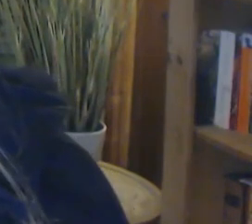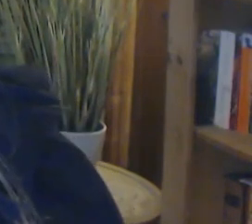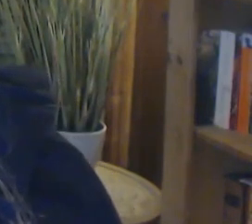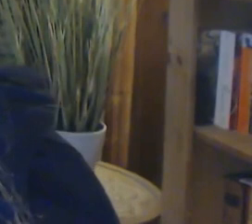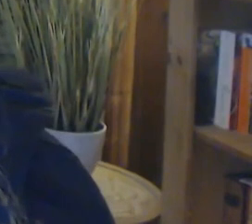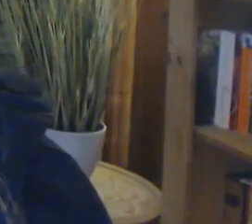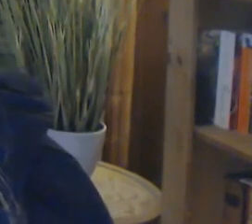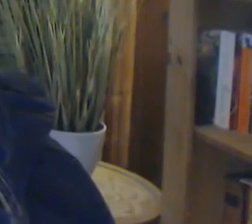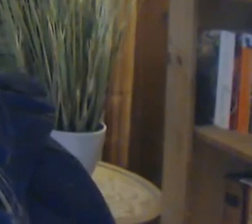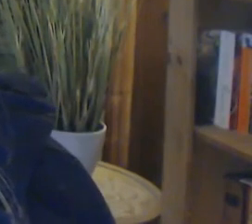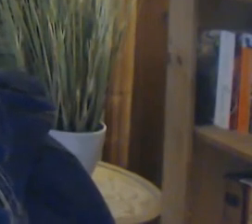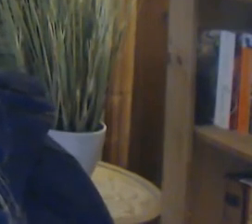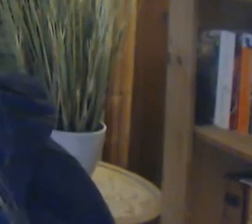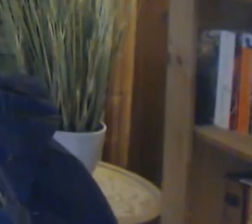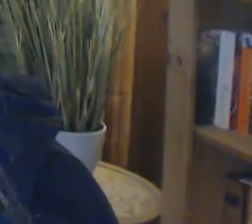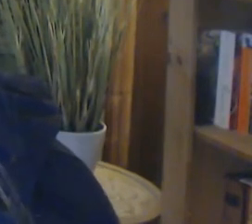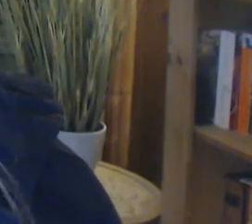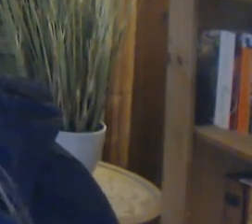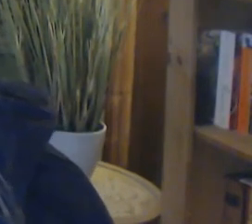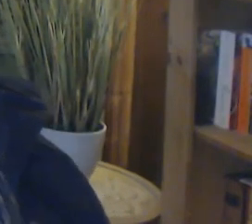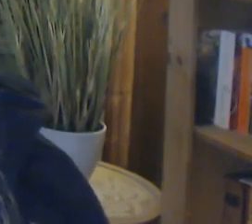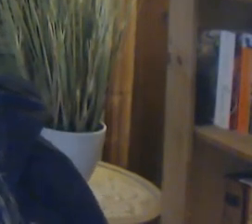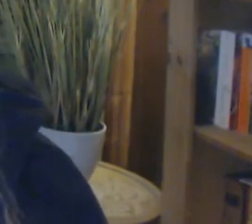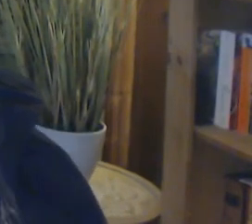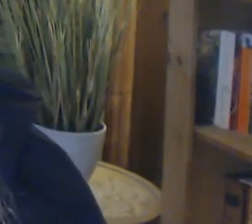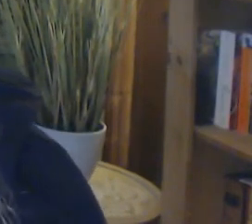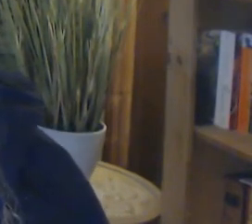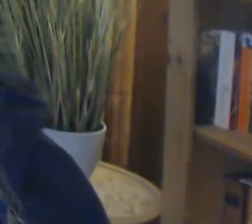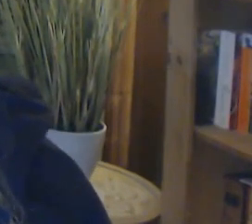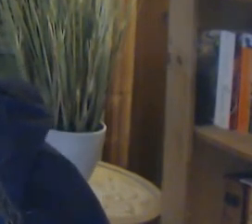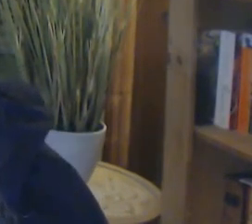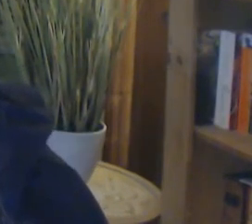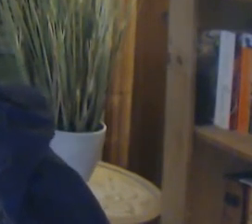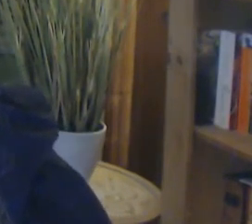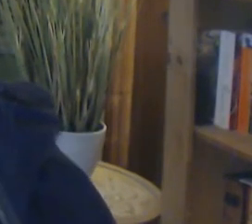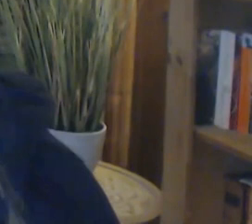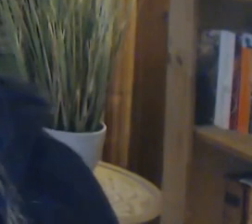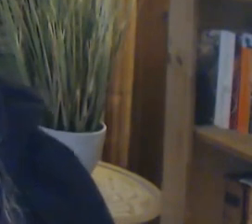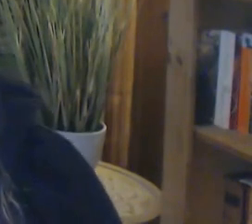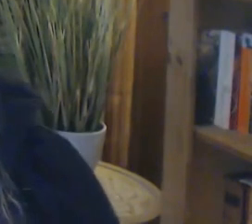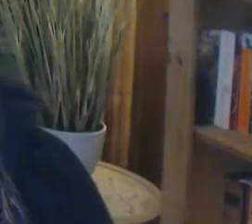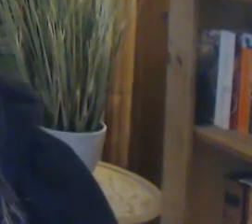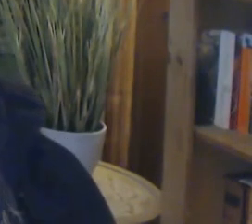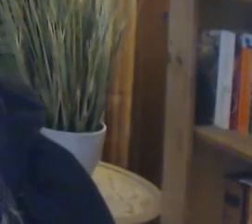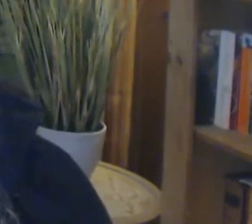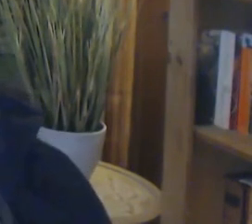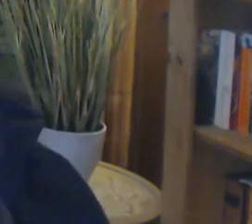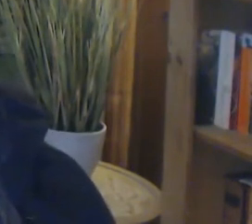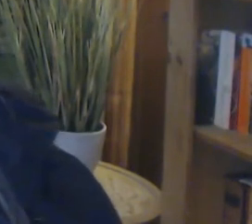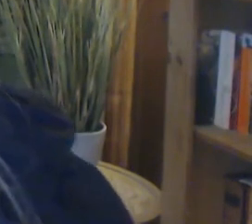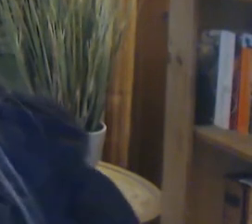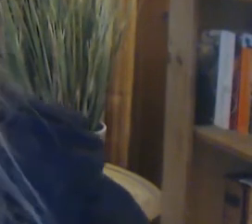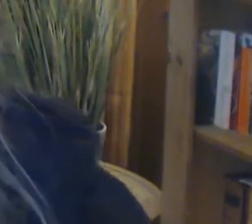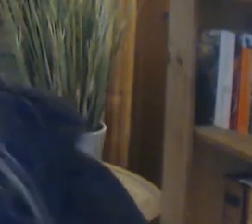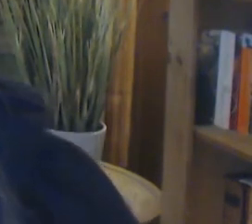Black Tudors, Activists and Midwives, When Historical Fact Meets Historical Fiction. We have a huge panel for